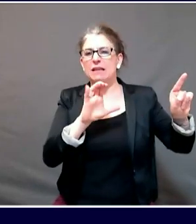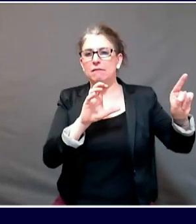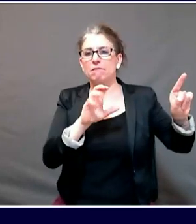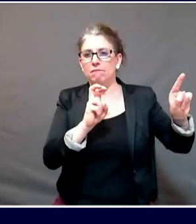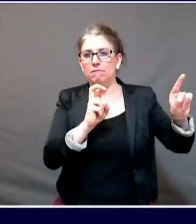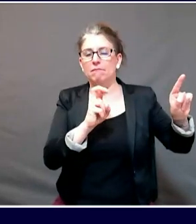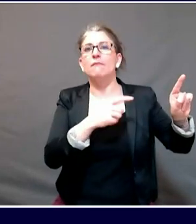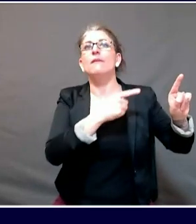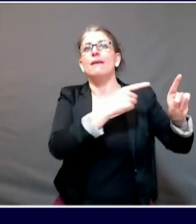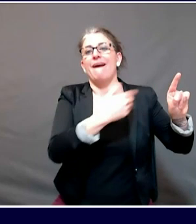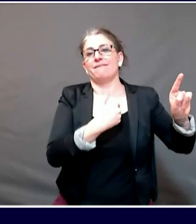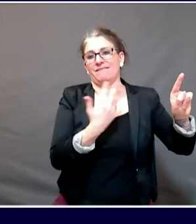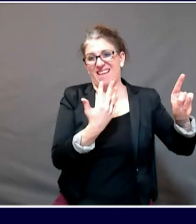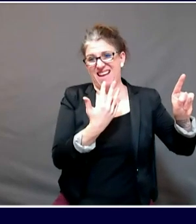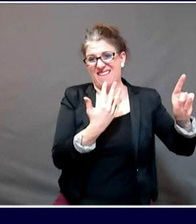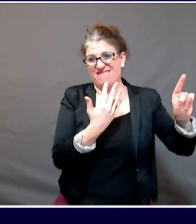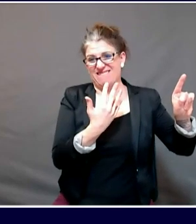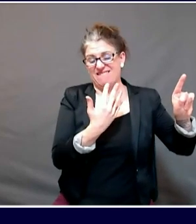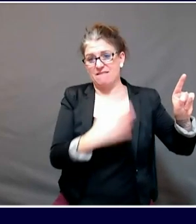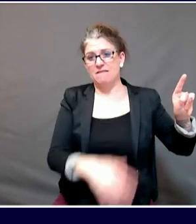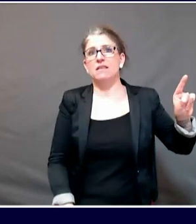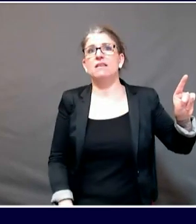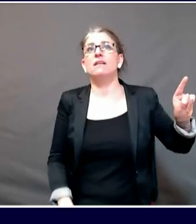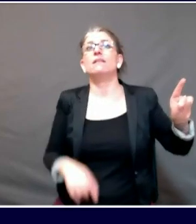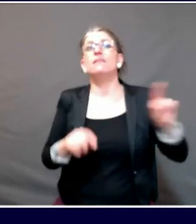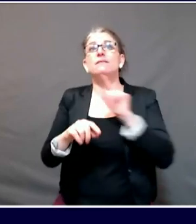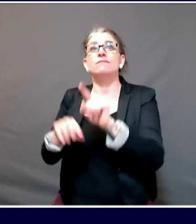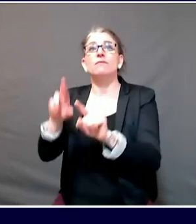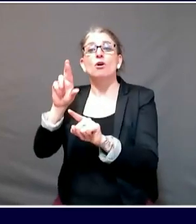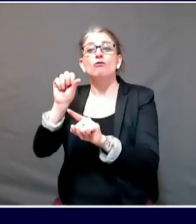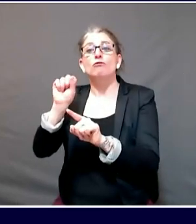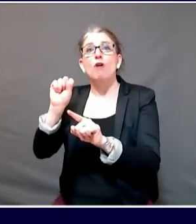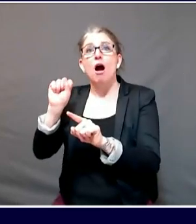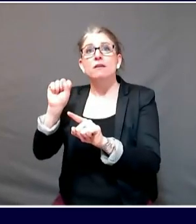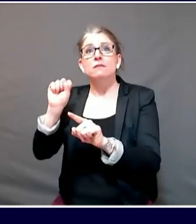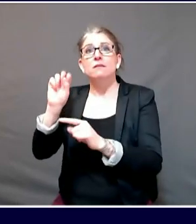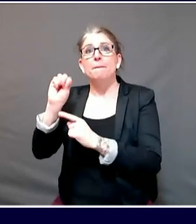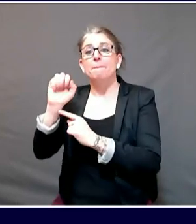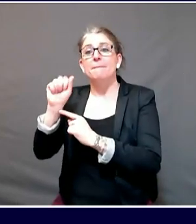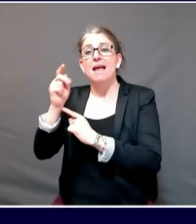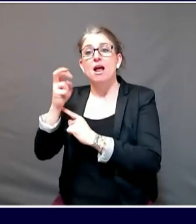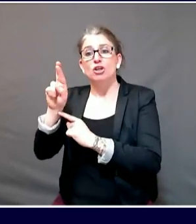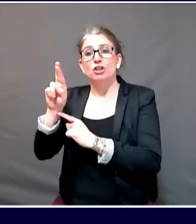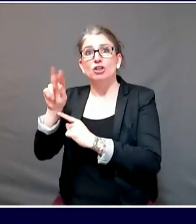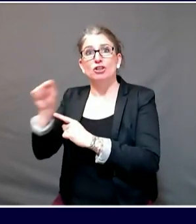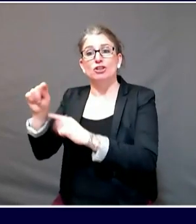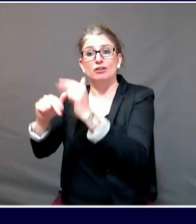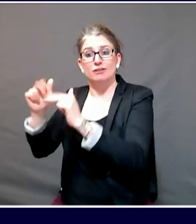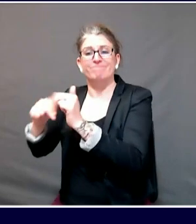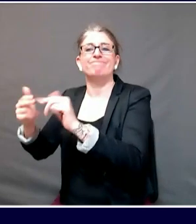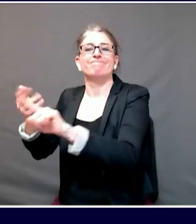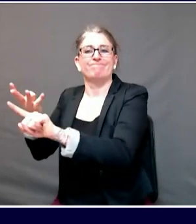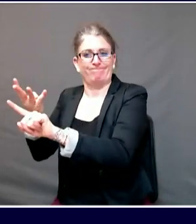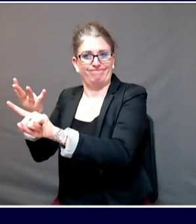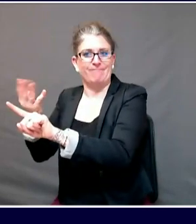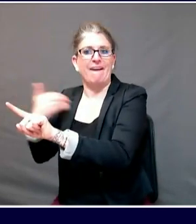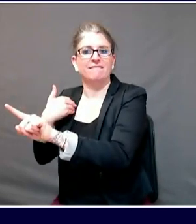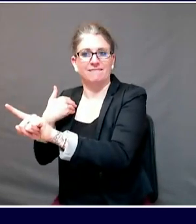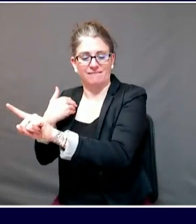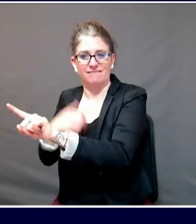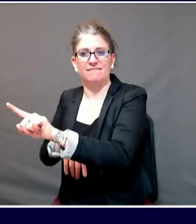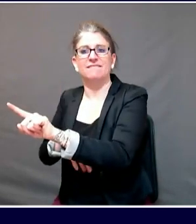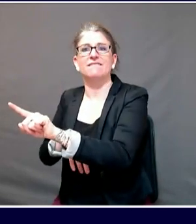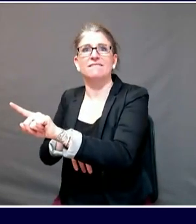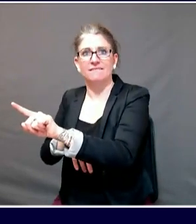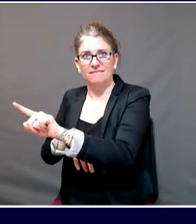arrival of the first doses of COVID-19 vaccine here in Maine. Today is a big day.